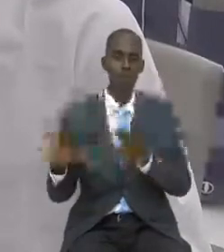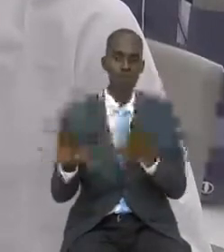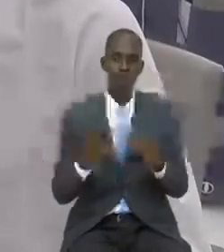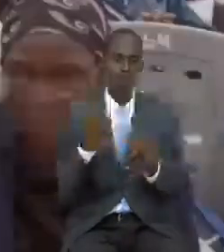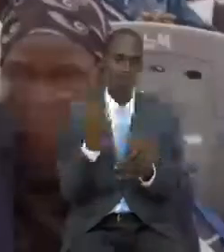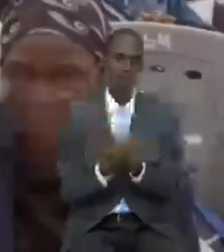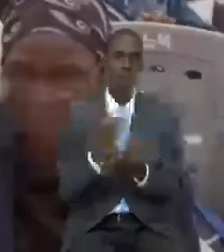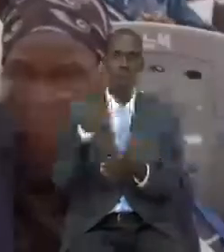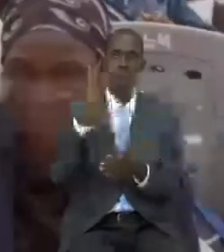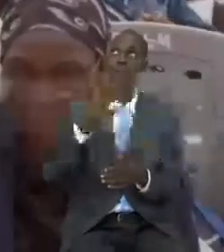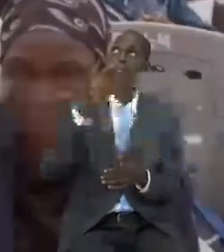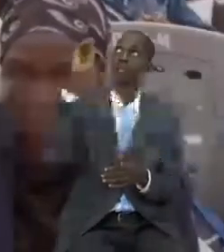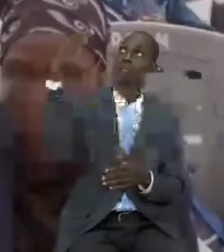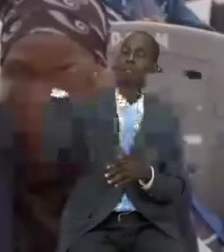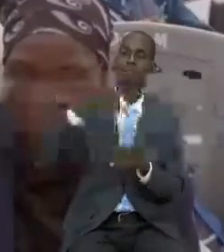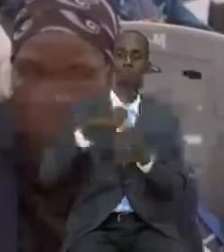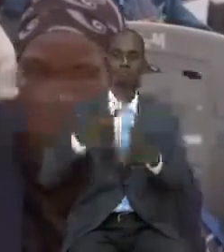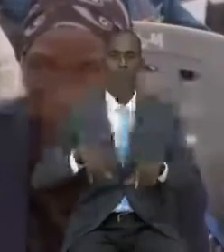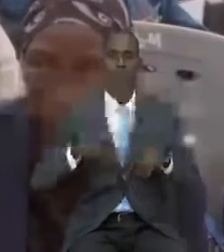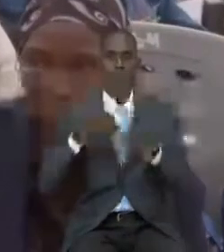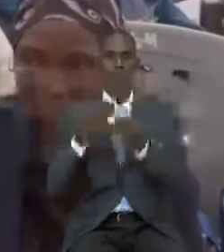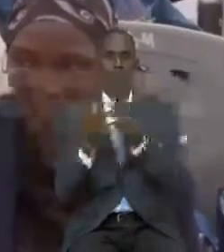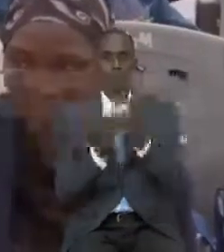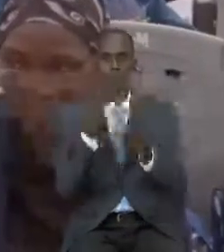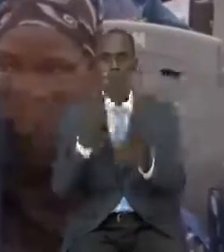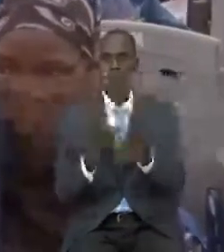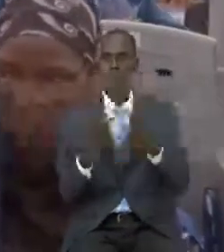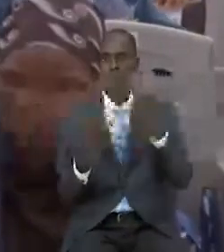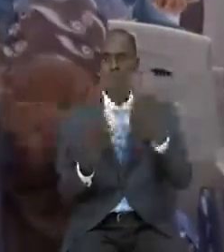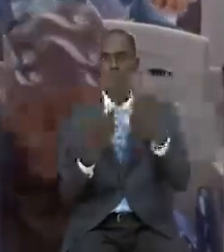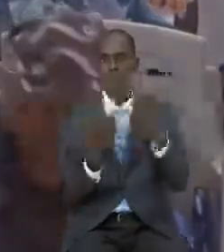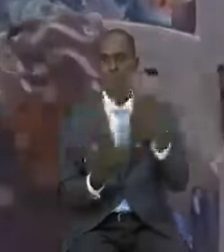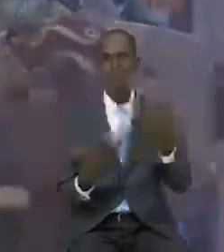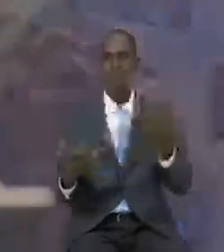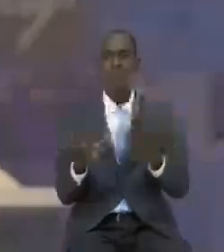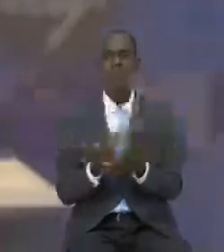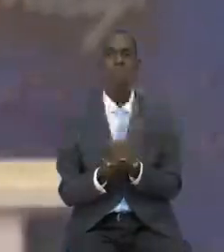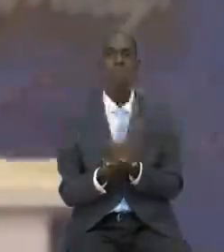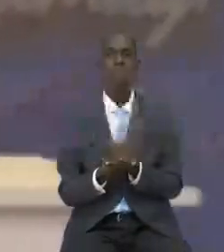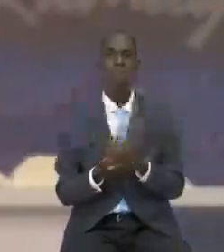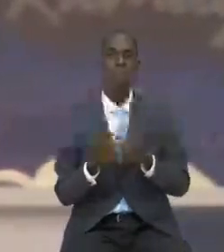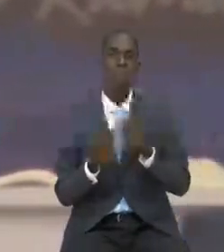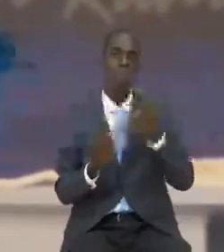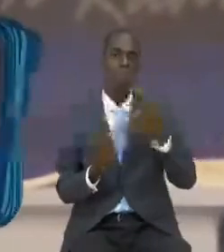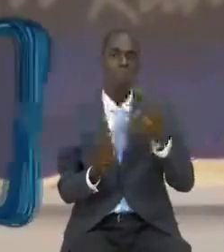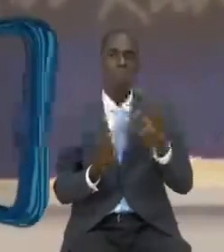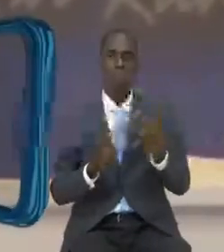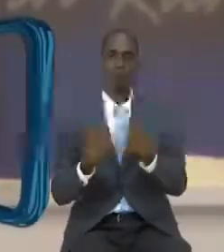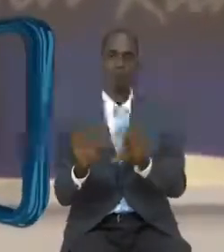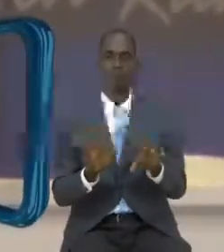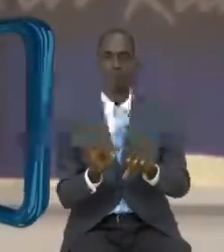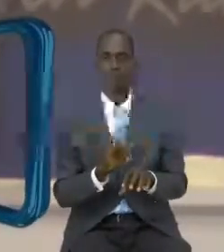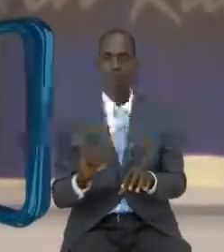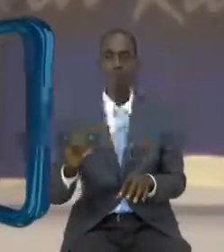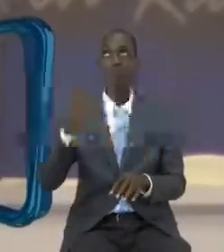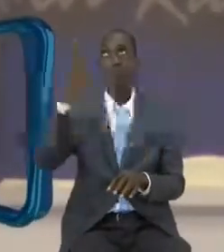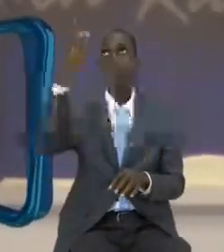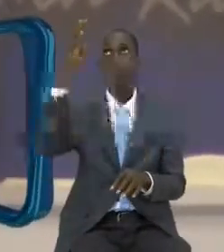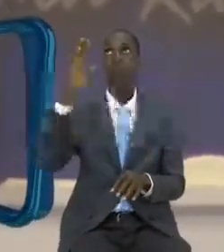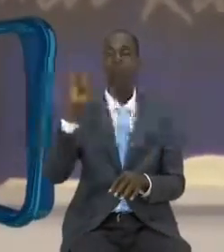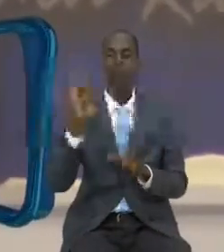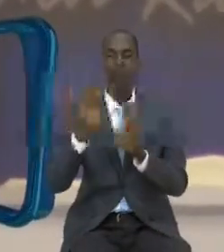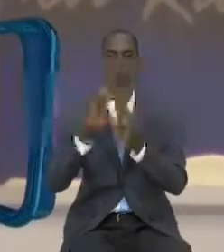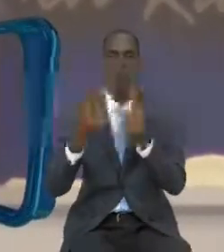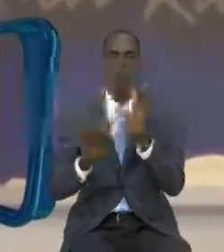in Jesus' name. Three things here. Number one, doing God's will